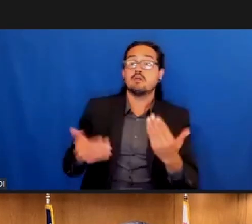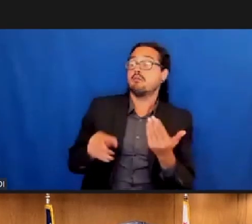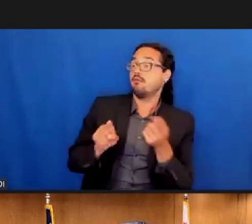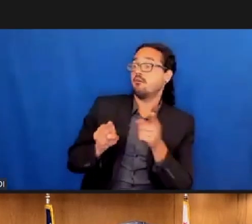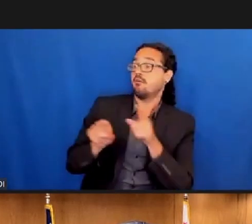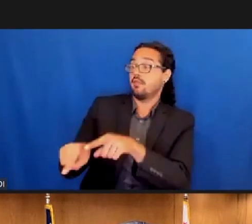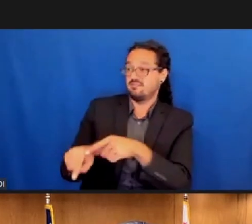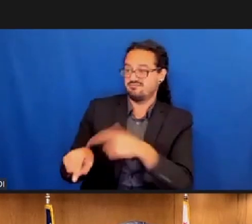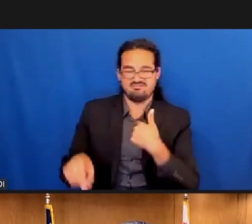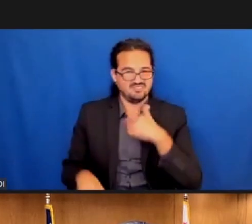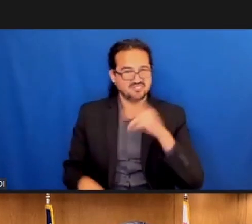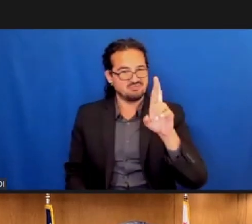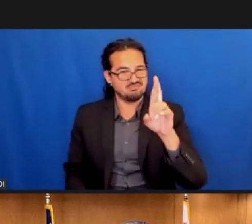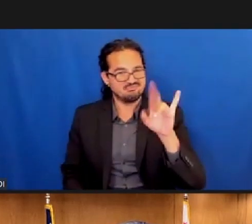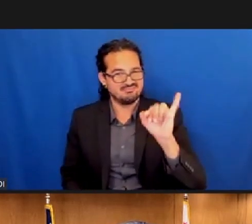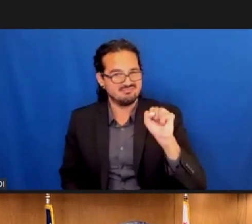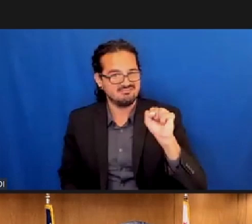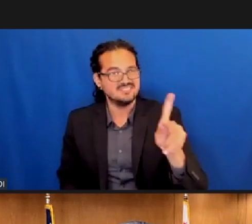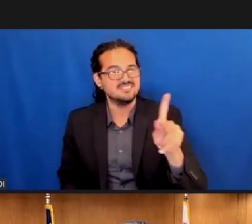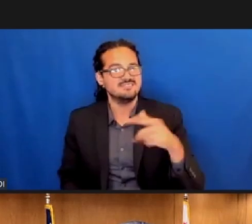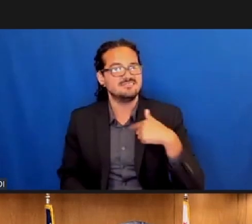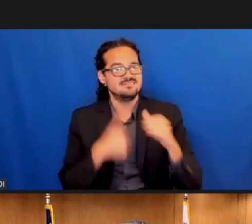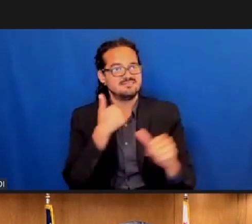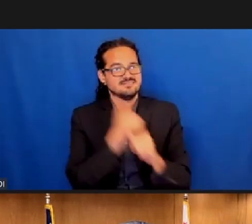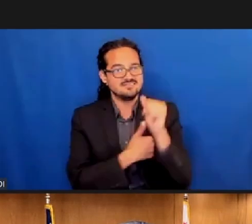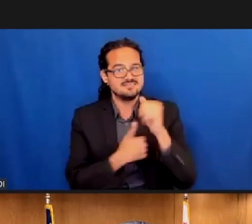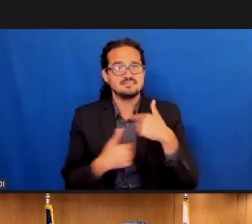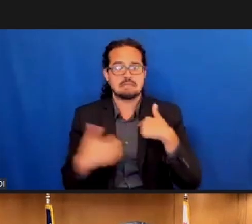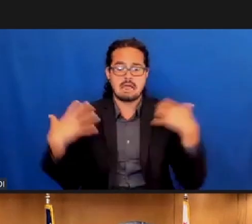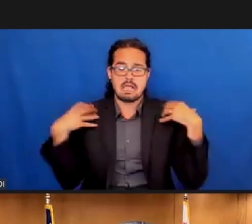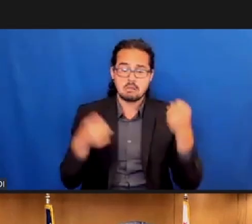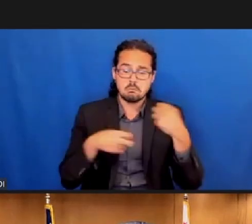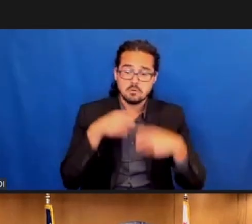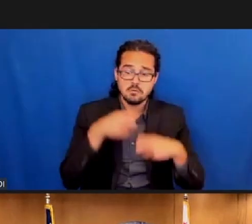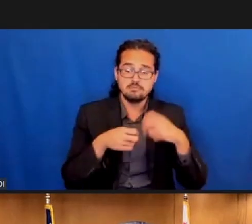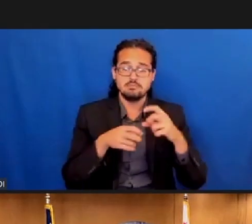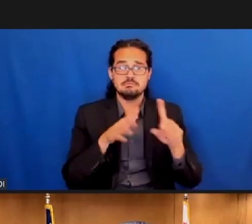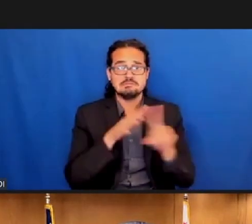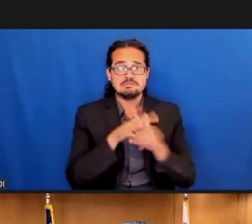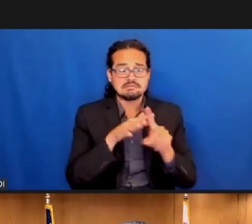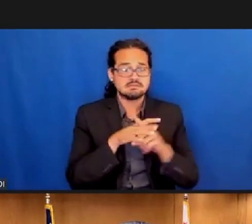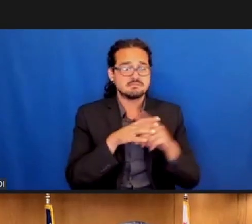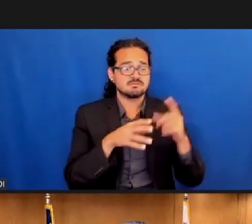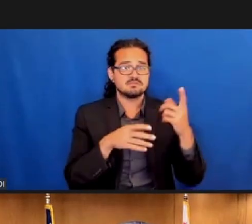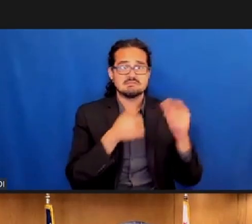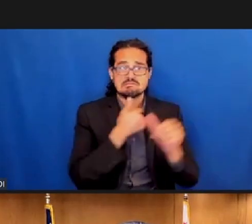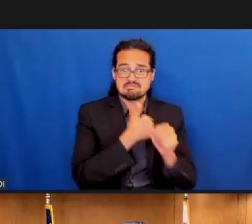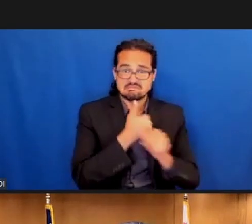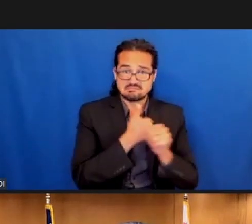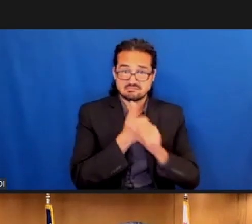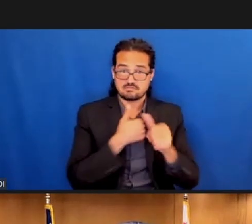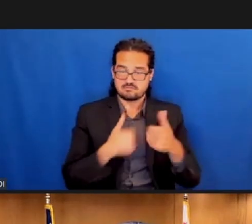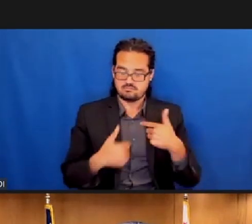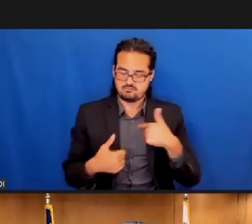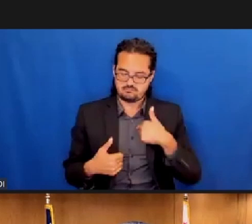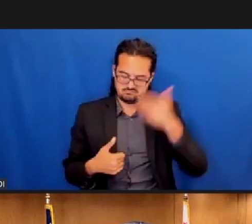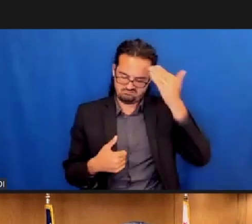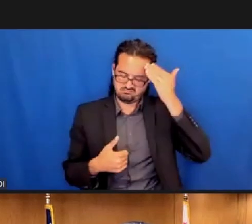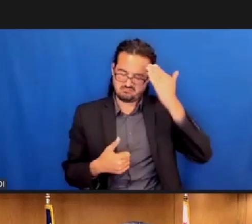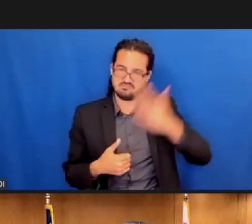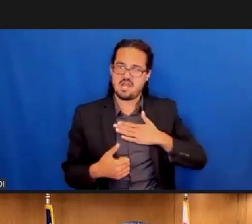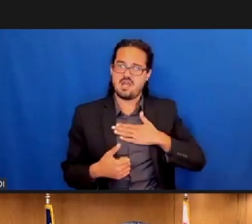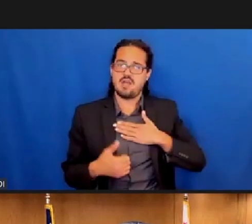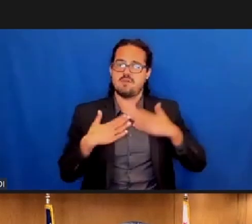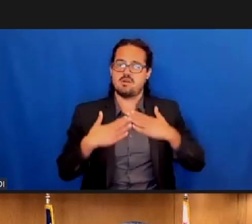the value of facial covering. We understand the value of vaccinations. All that information is available and known. And it's up to us to take that